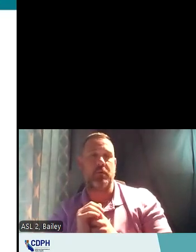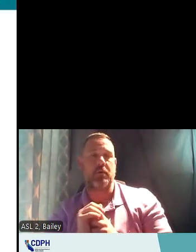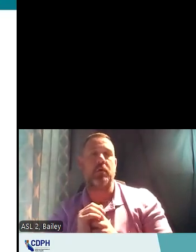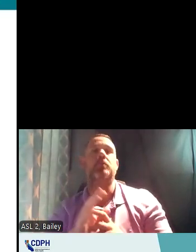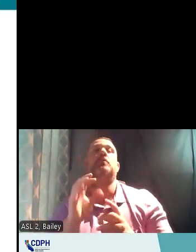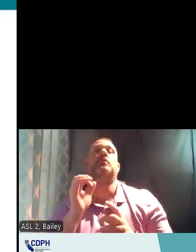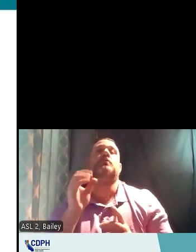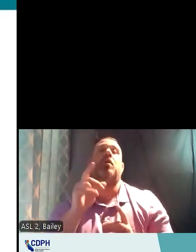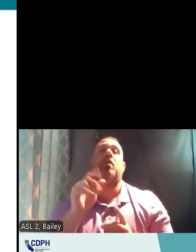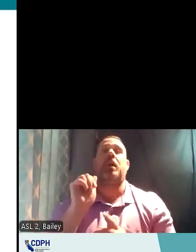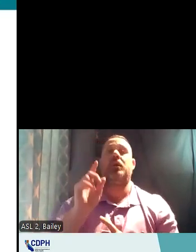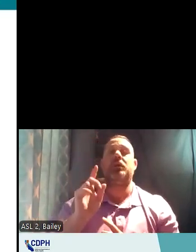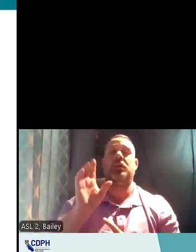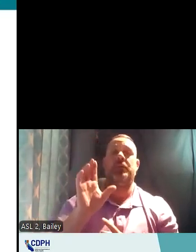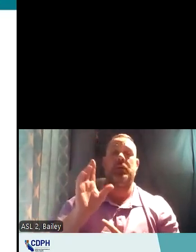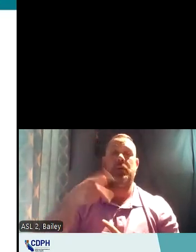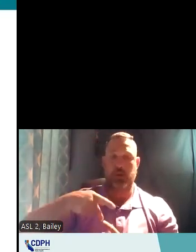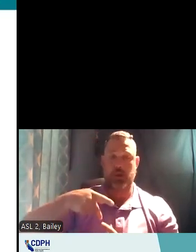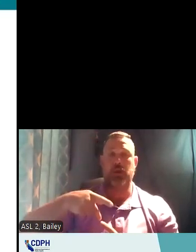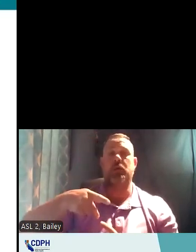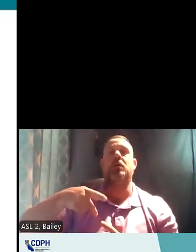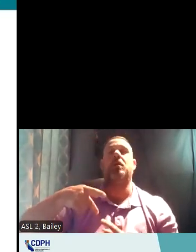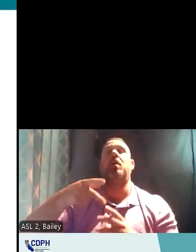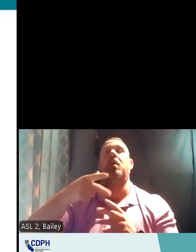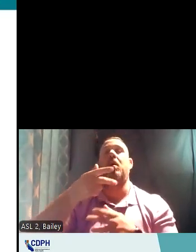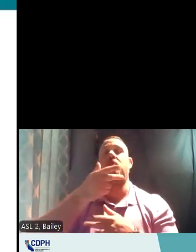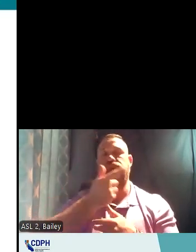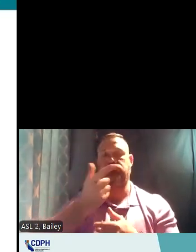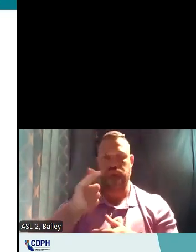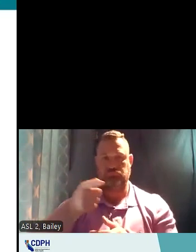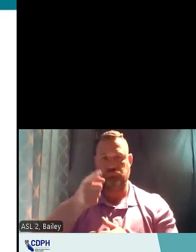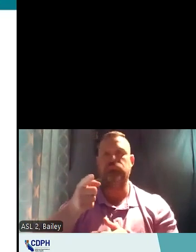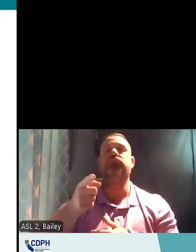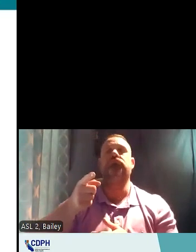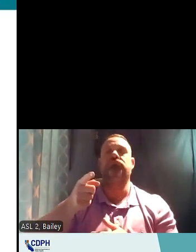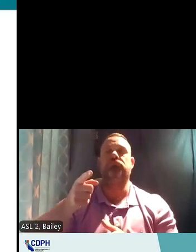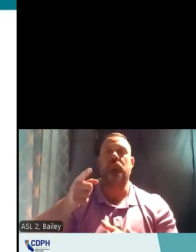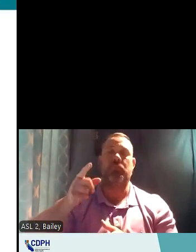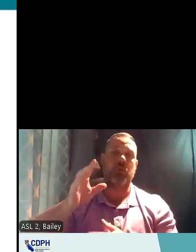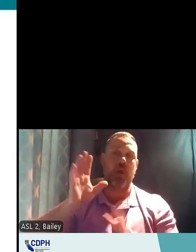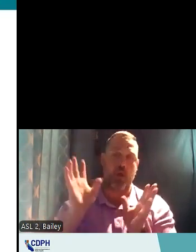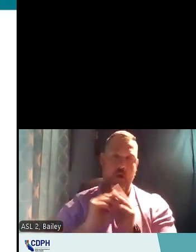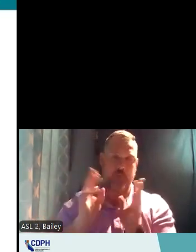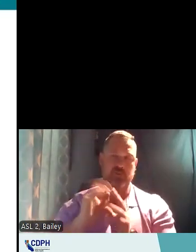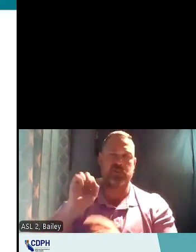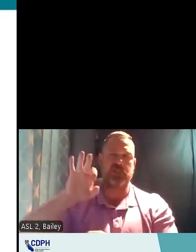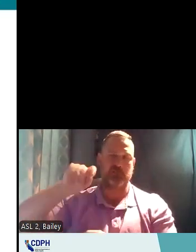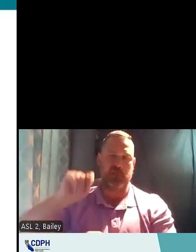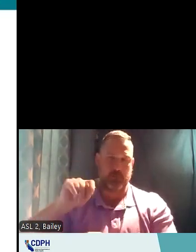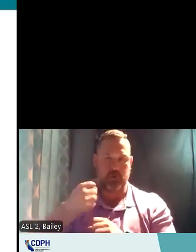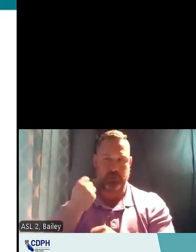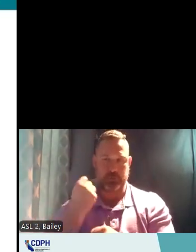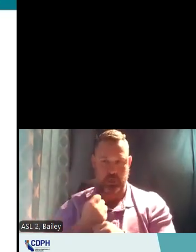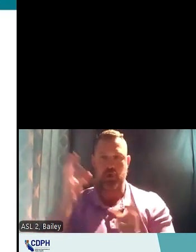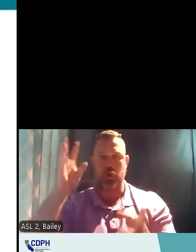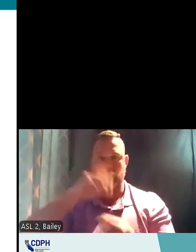right, so ADP hosted its annual California Alzheimer's Disease Centers conference in September of this year. A